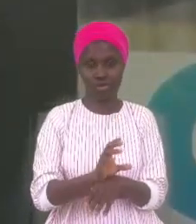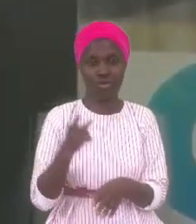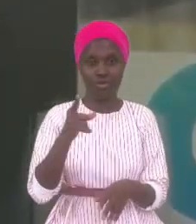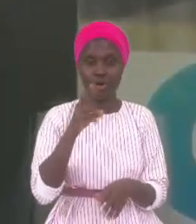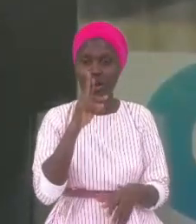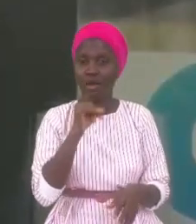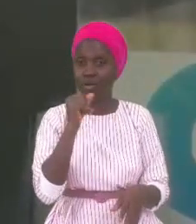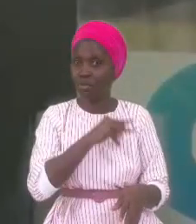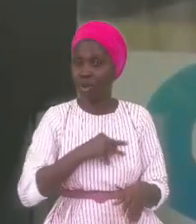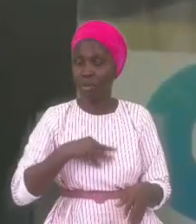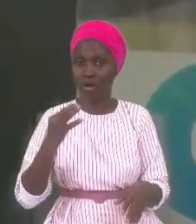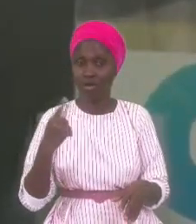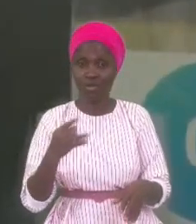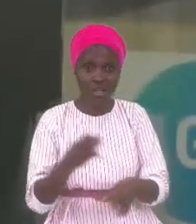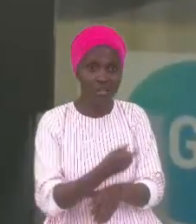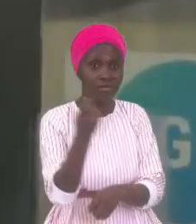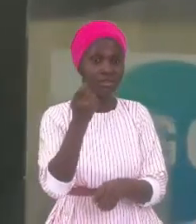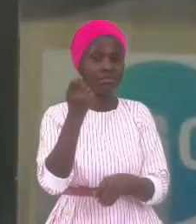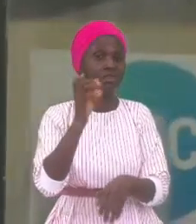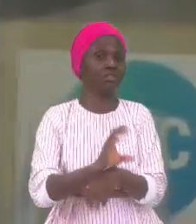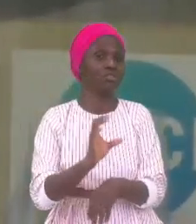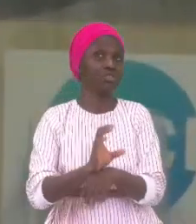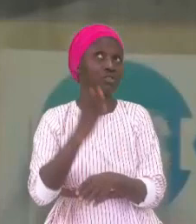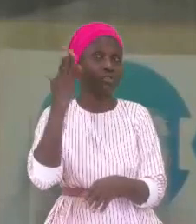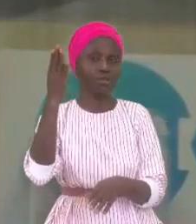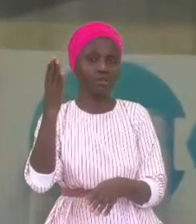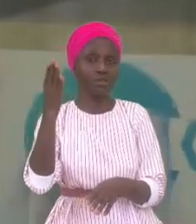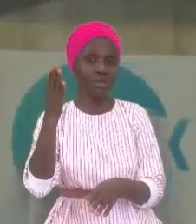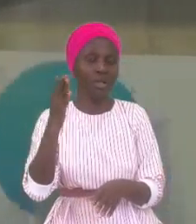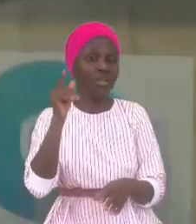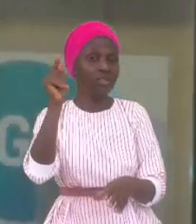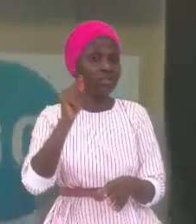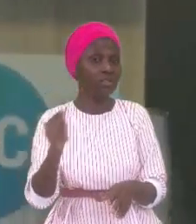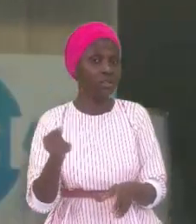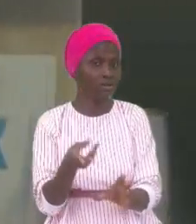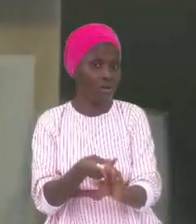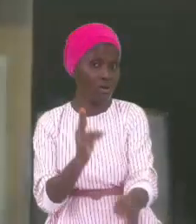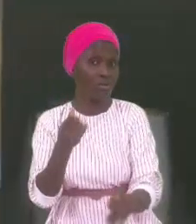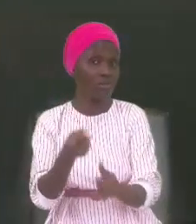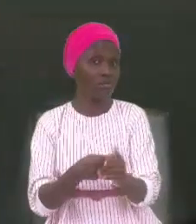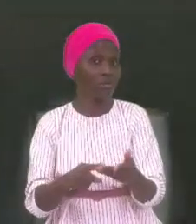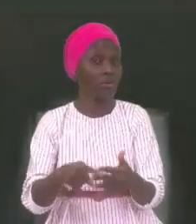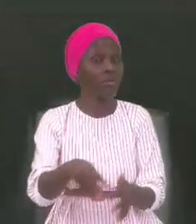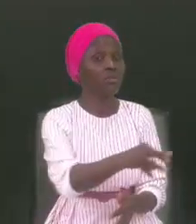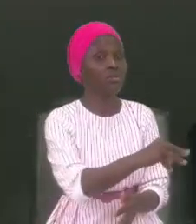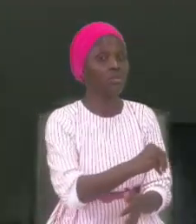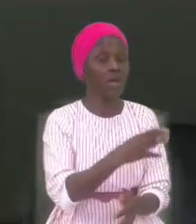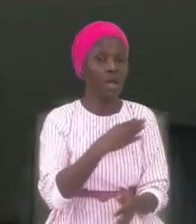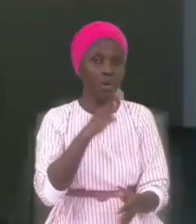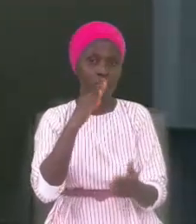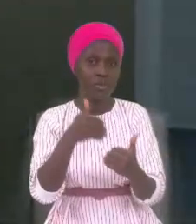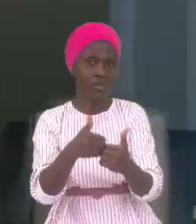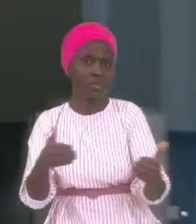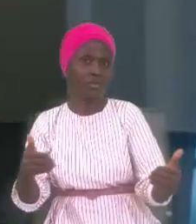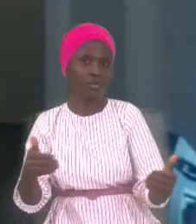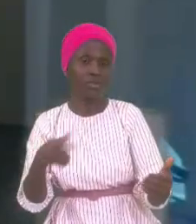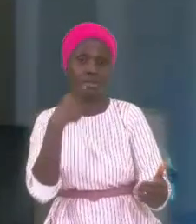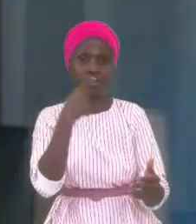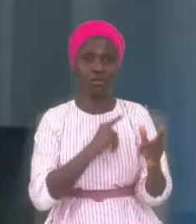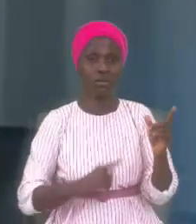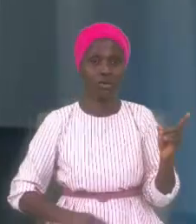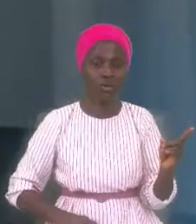come out from among them, and be ye separate, says the Lord. And touch not